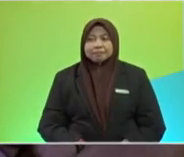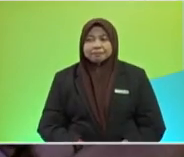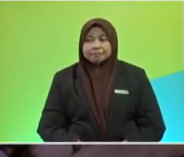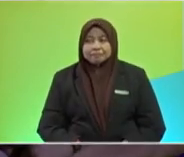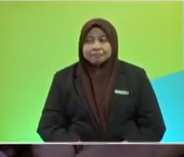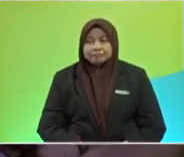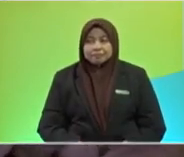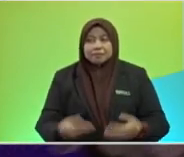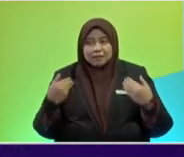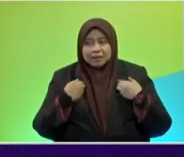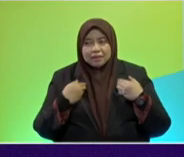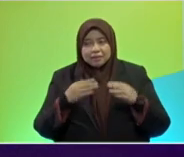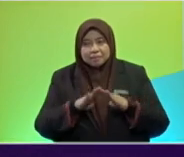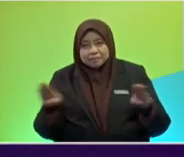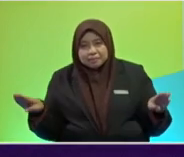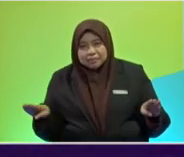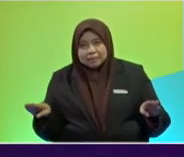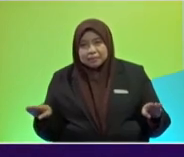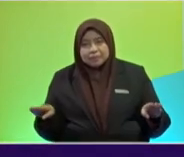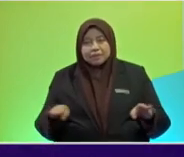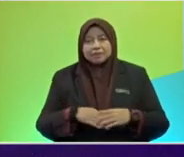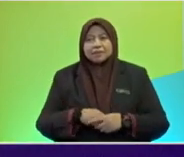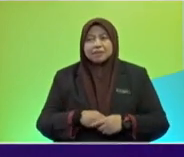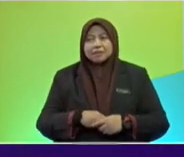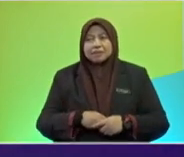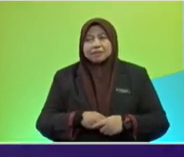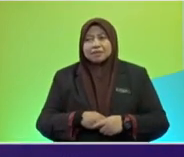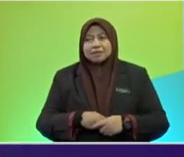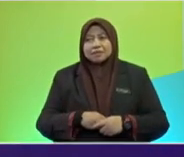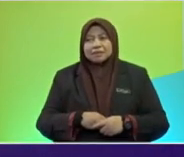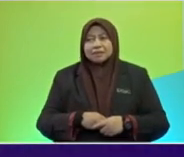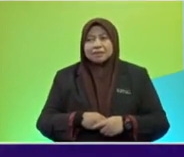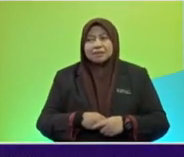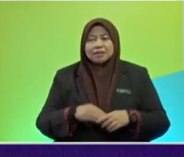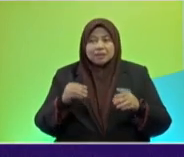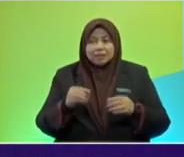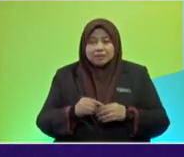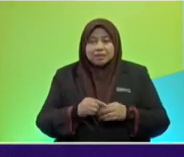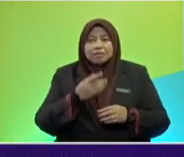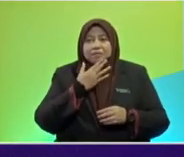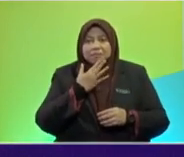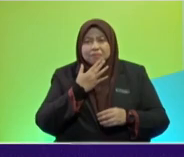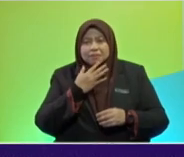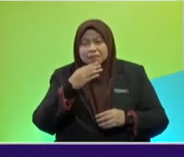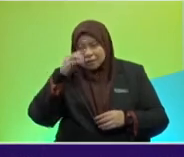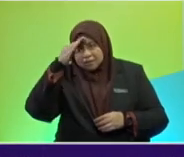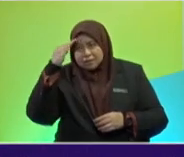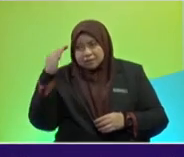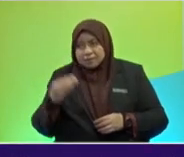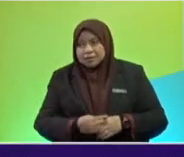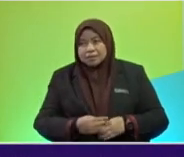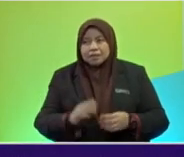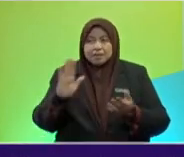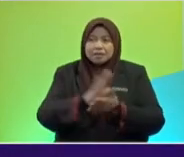any difference of the clarity? I would say that the one with the thick